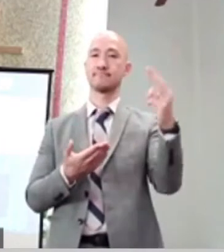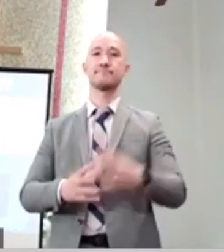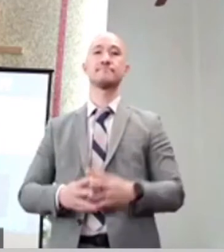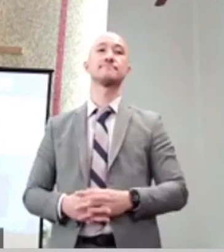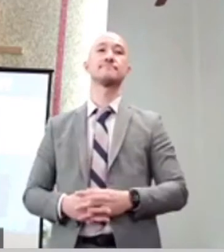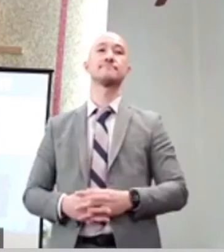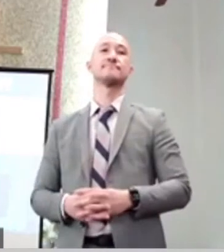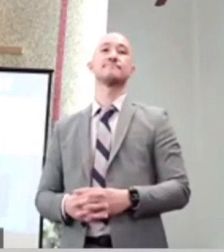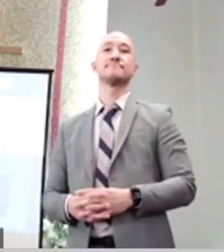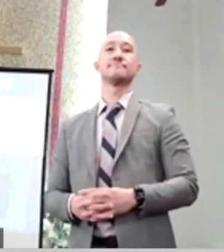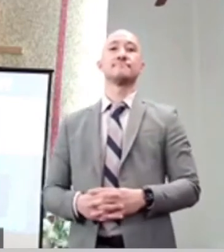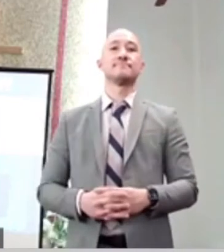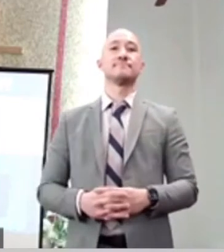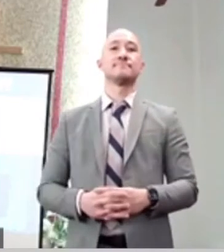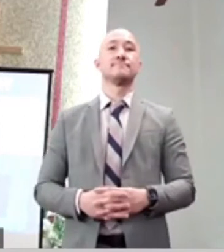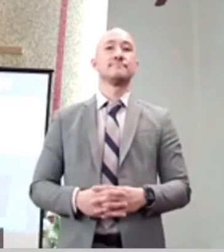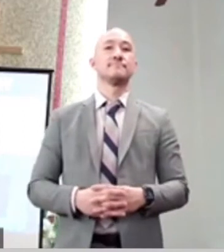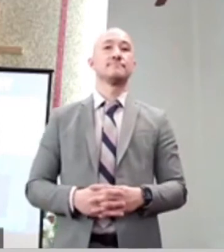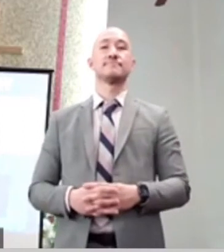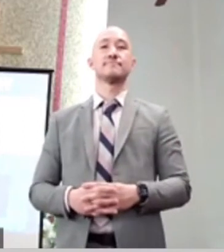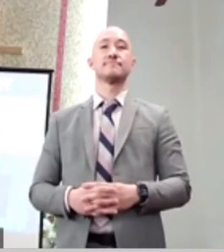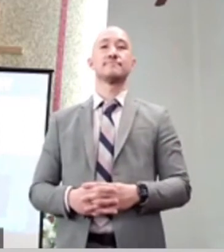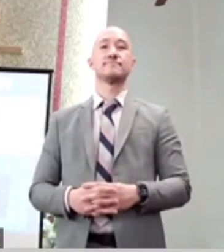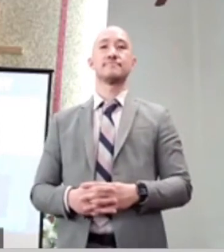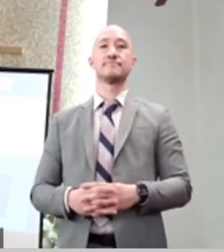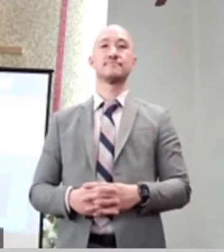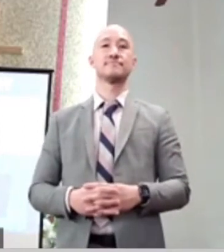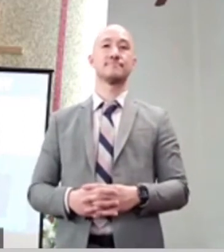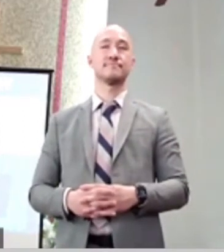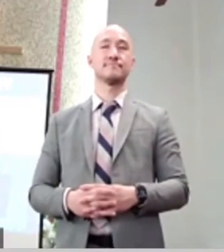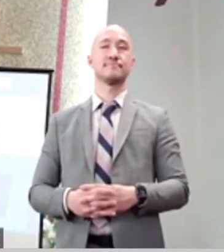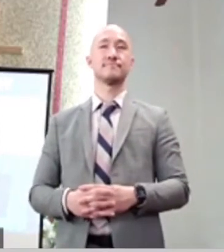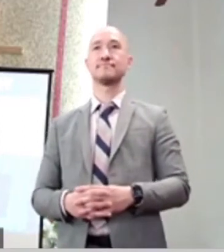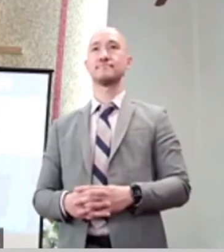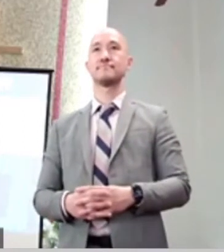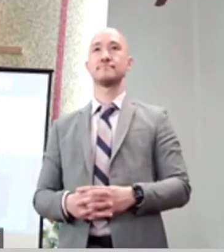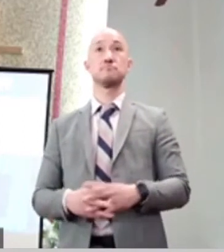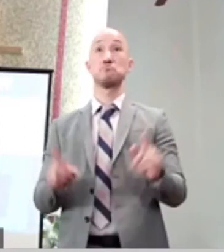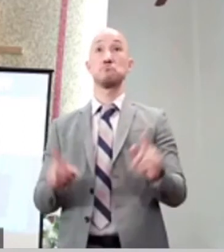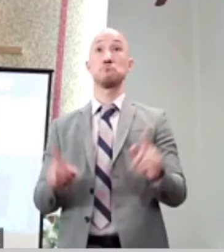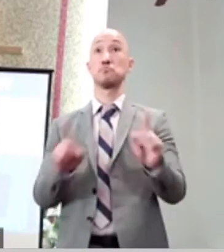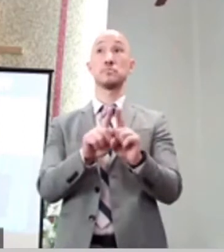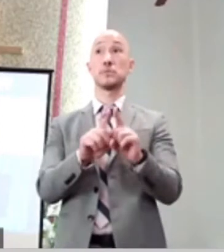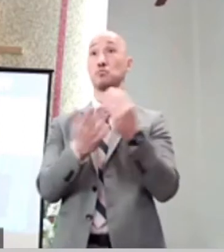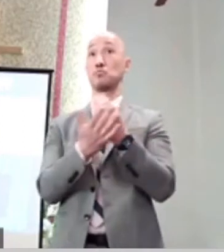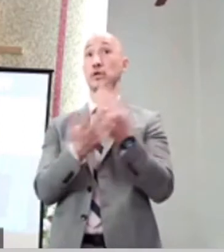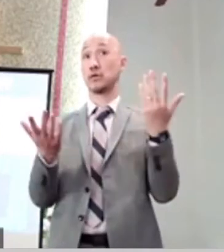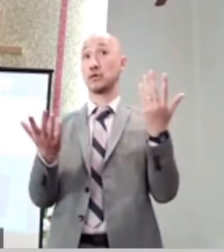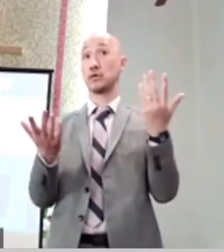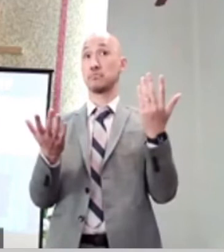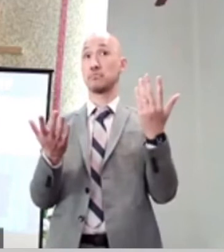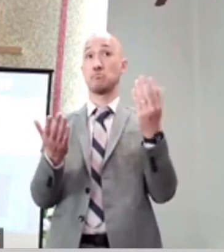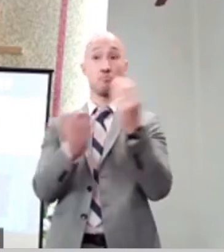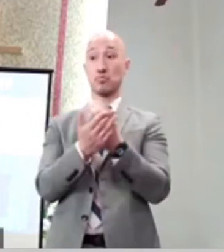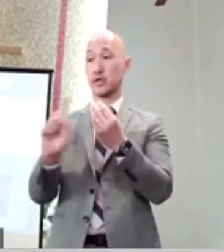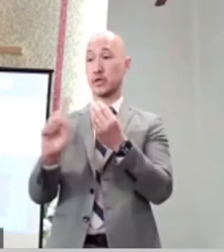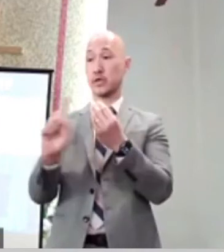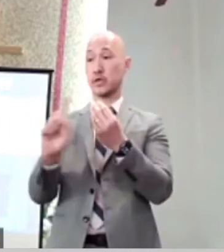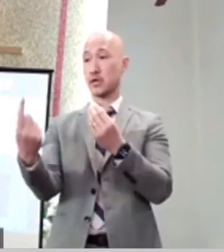become something powerful when we know how to use it. It's like money. Right? Some people have all kinds